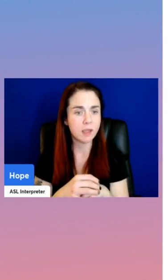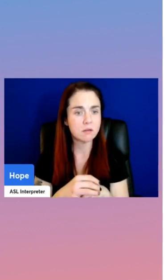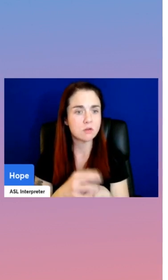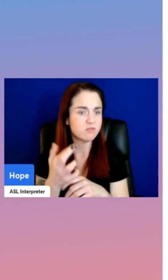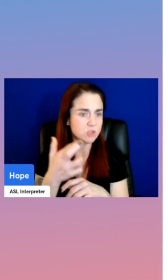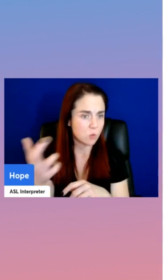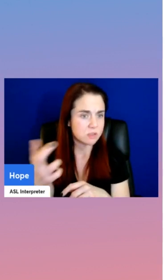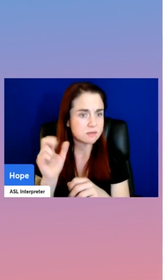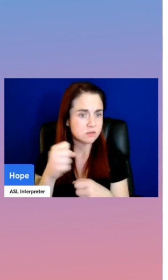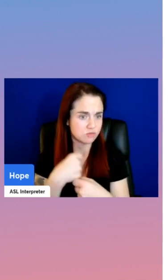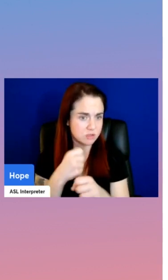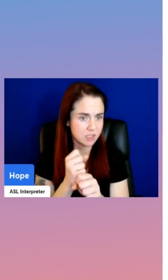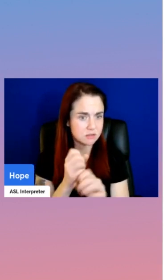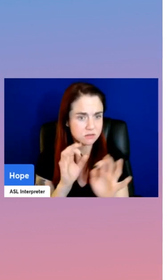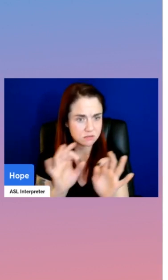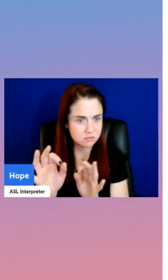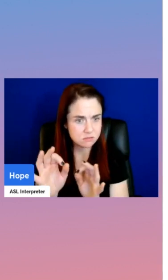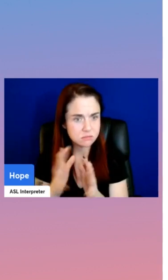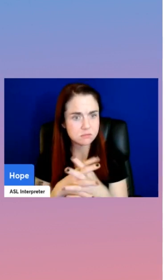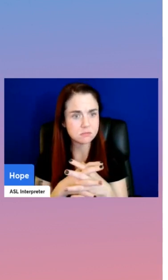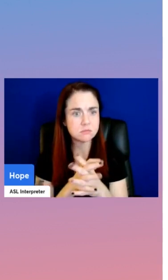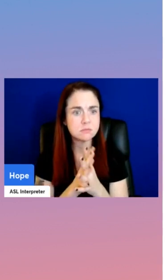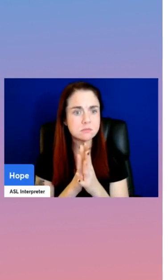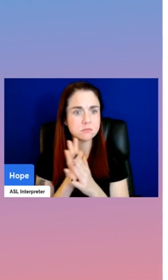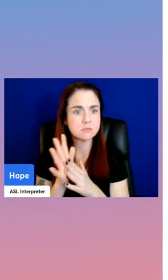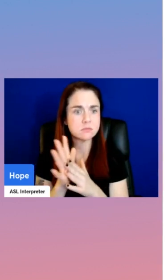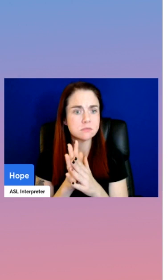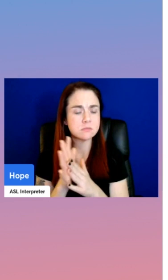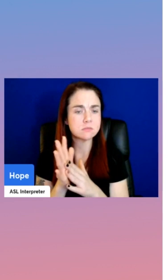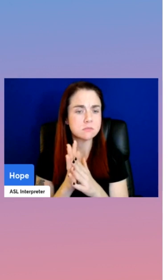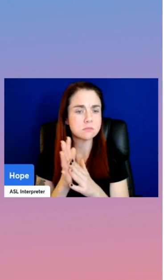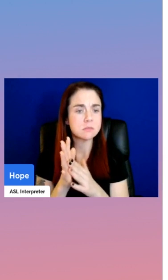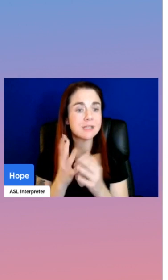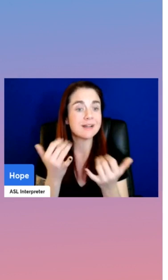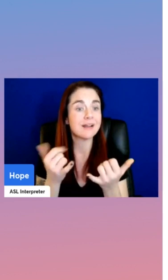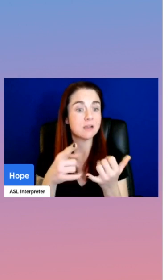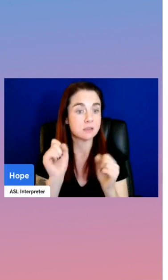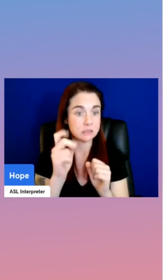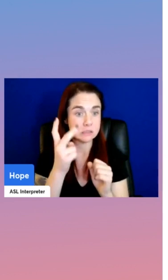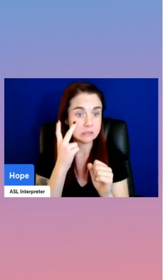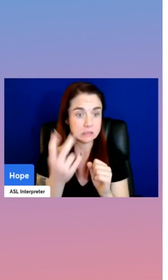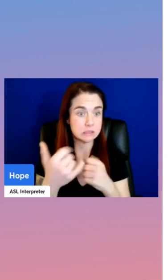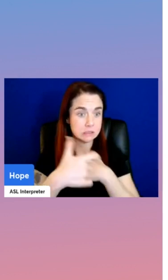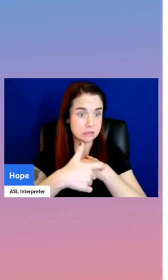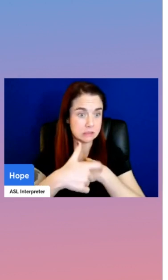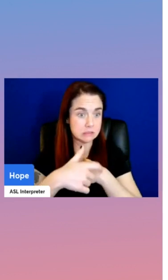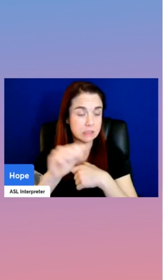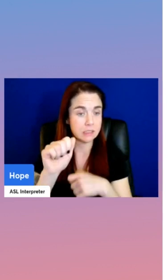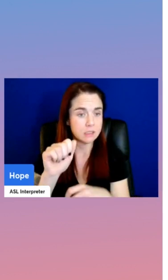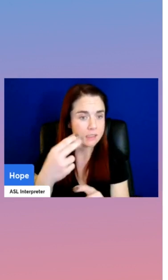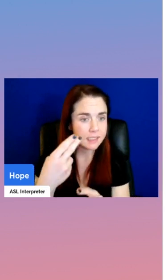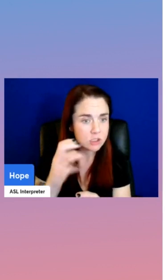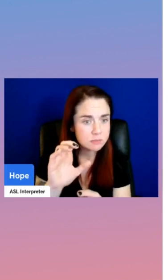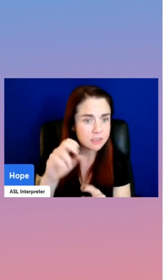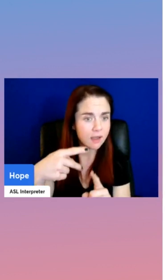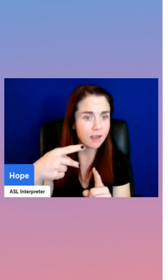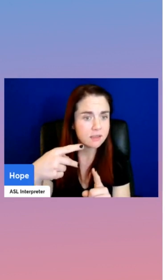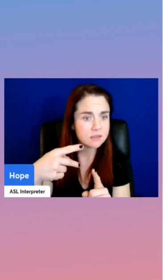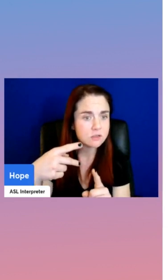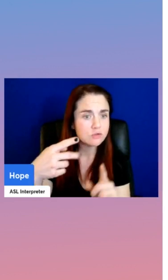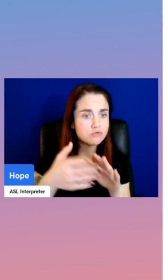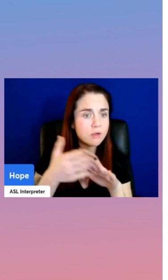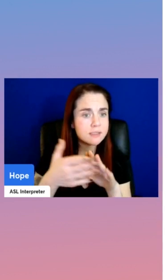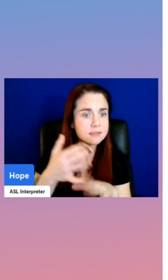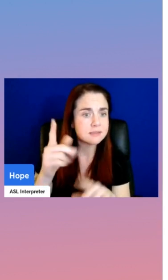resources to create. Let's see what the plan says. So as you can see, this time the HCP Packer run task is failed, and the